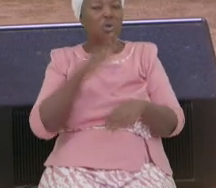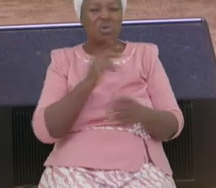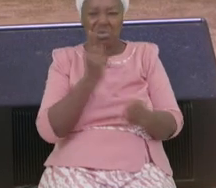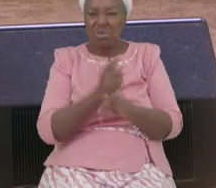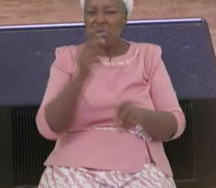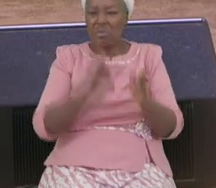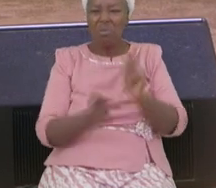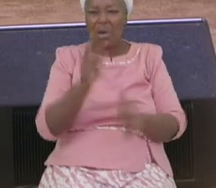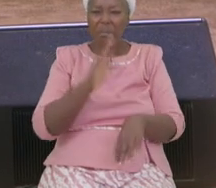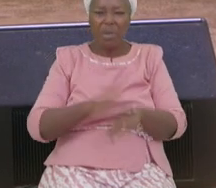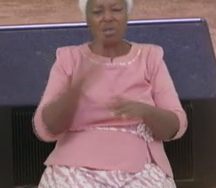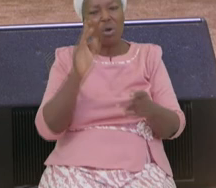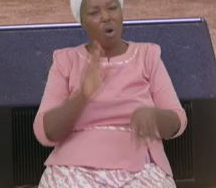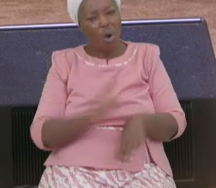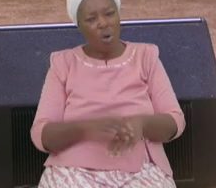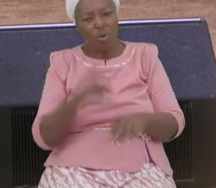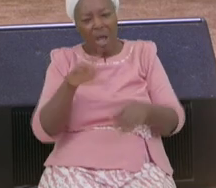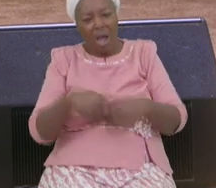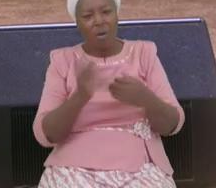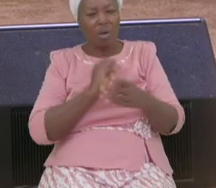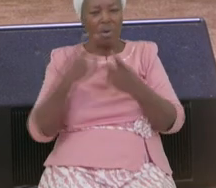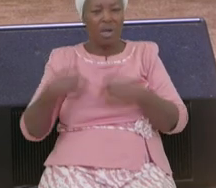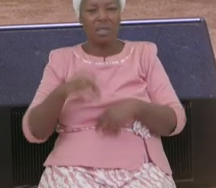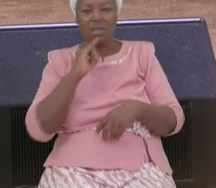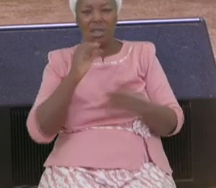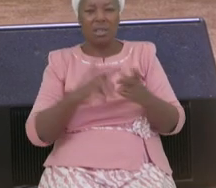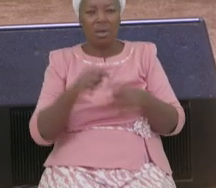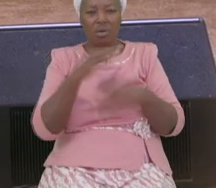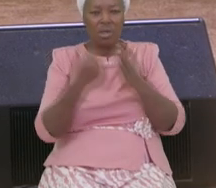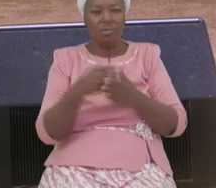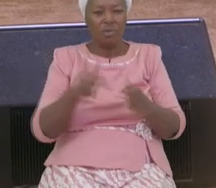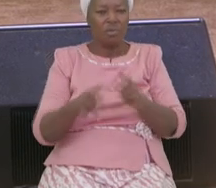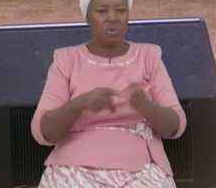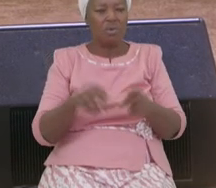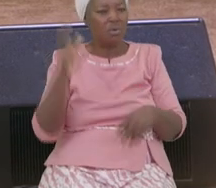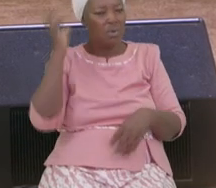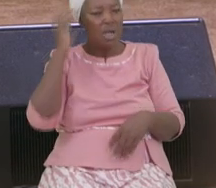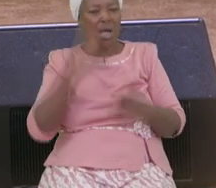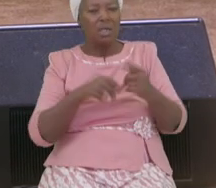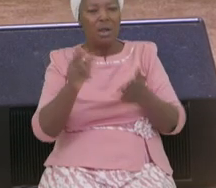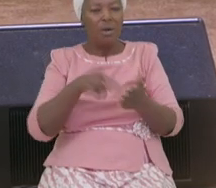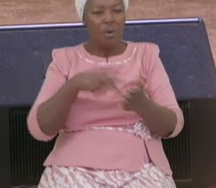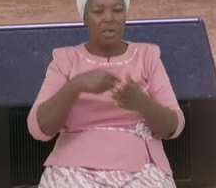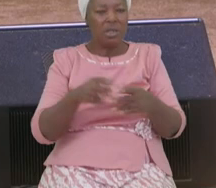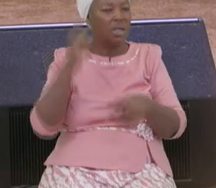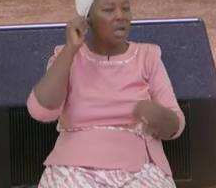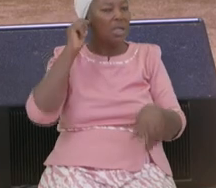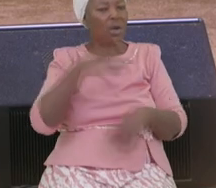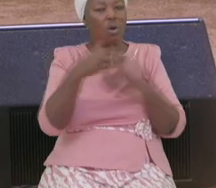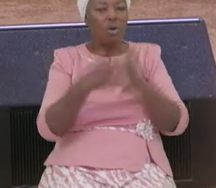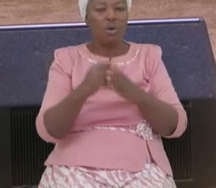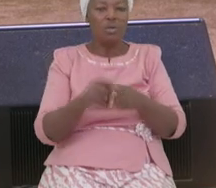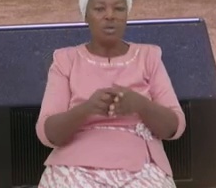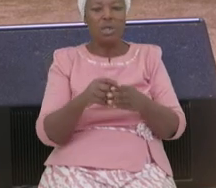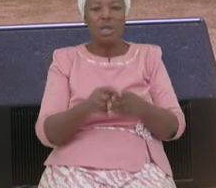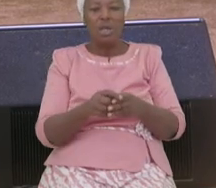and great, and he read in their ears all the words of the book of the covenant, which